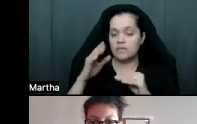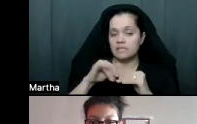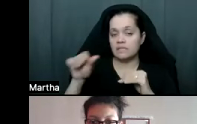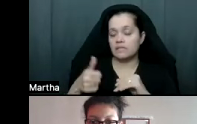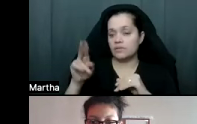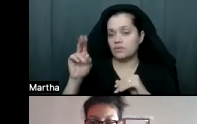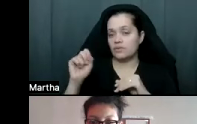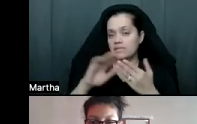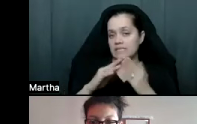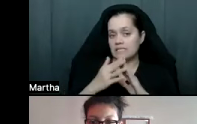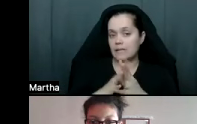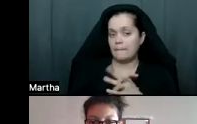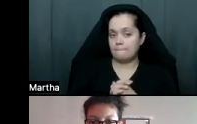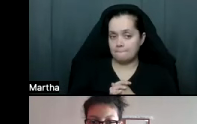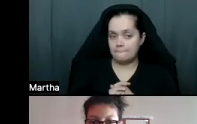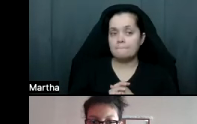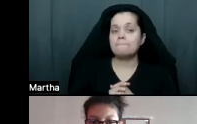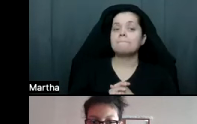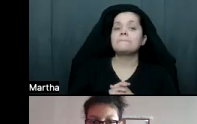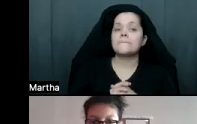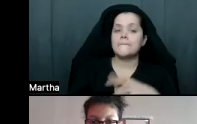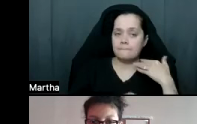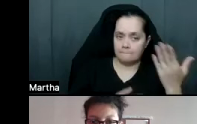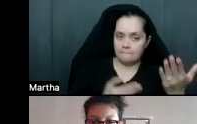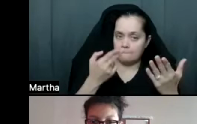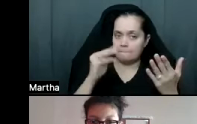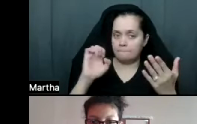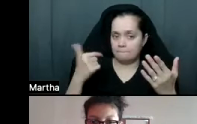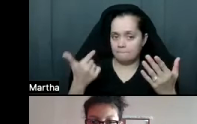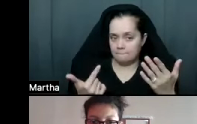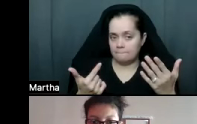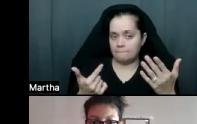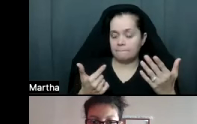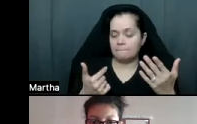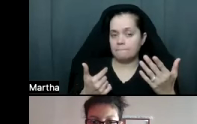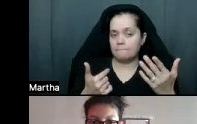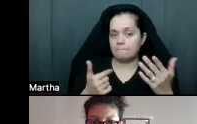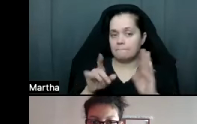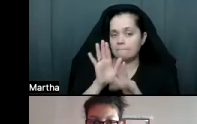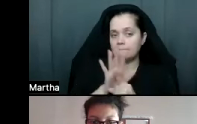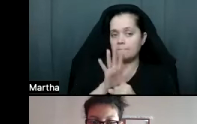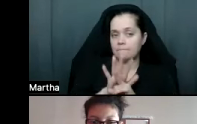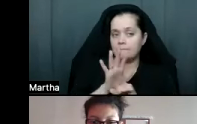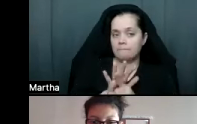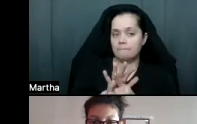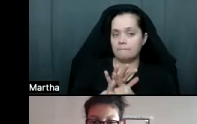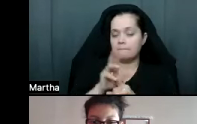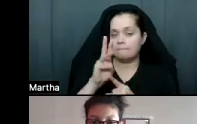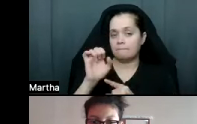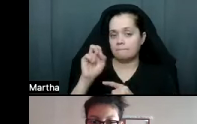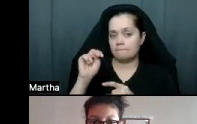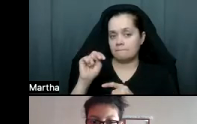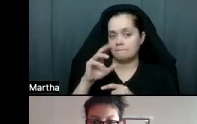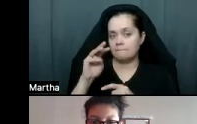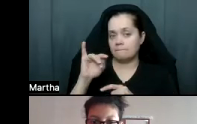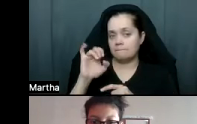US city. All right, and here's a similar picture for the Hmong population. Wisconsin and